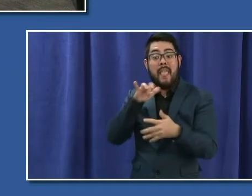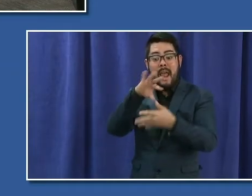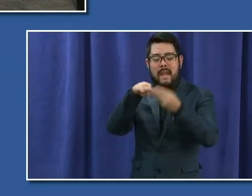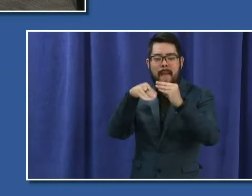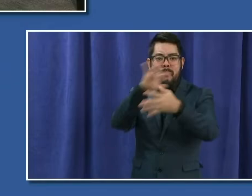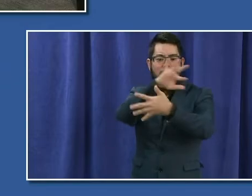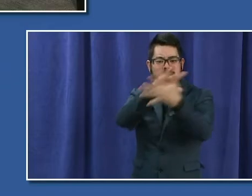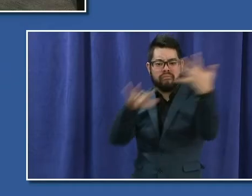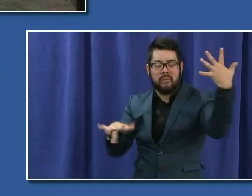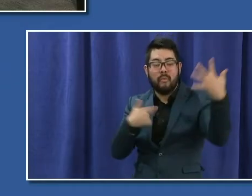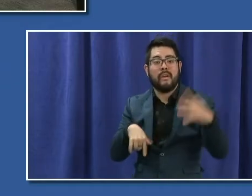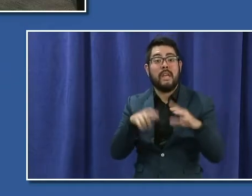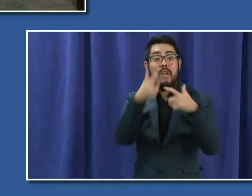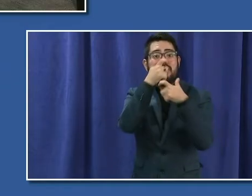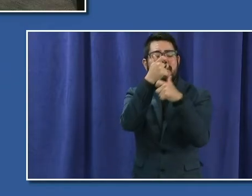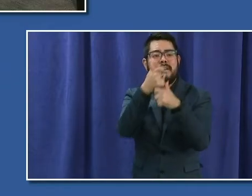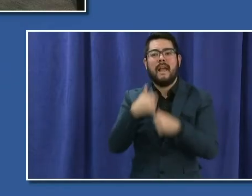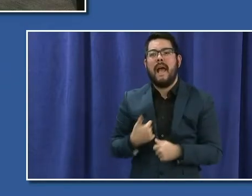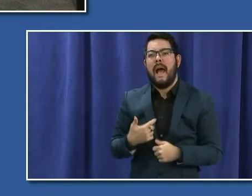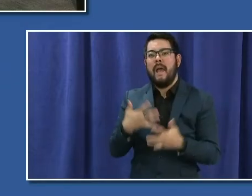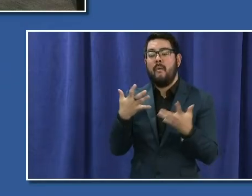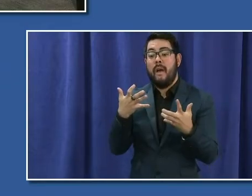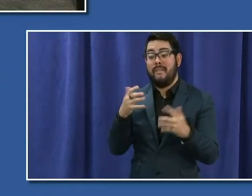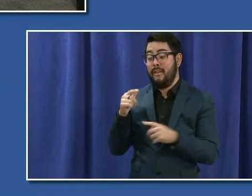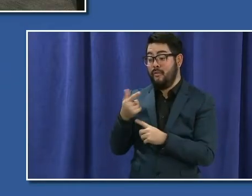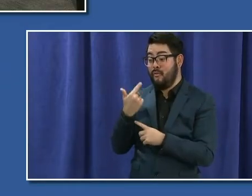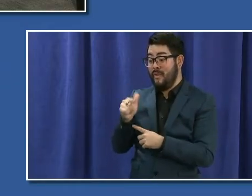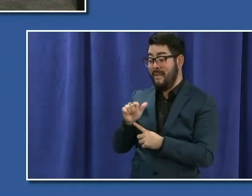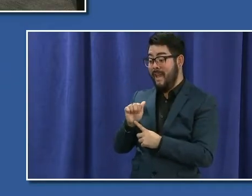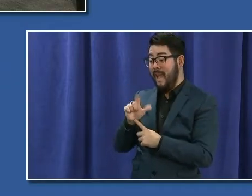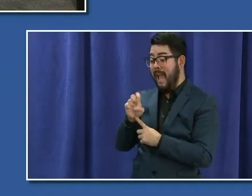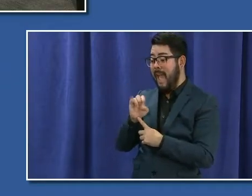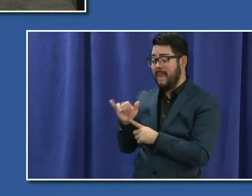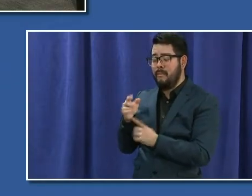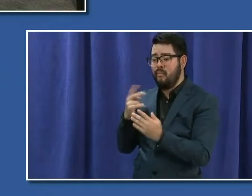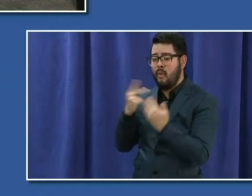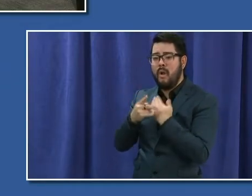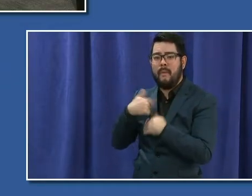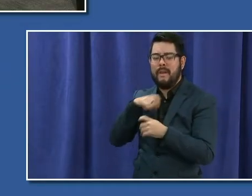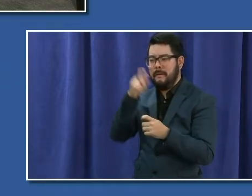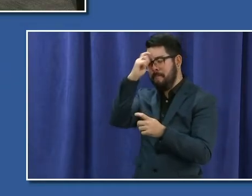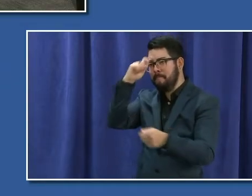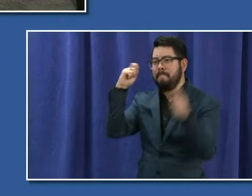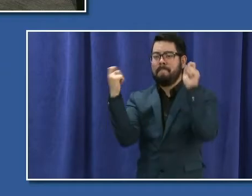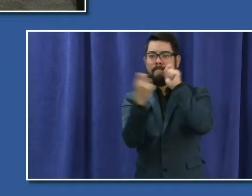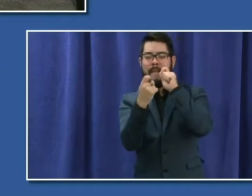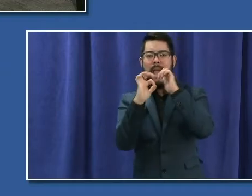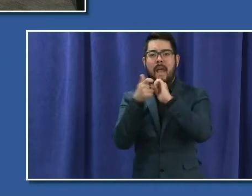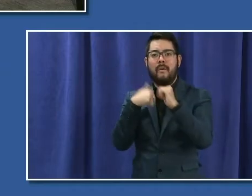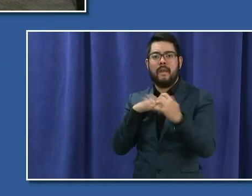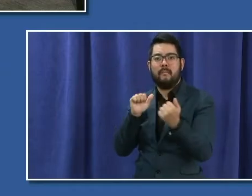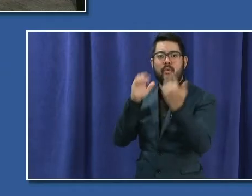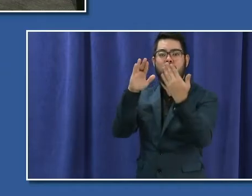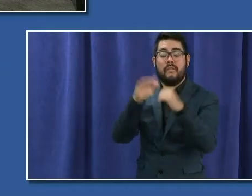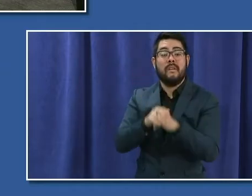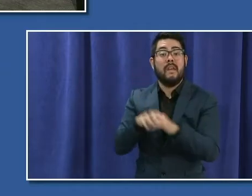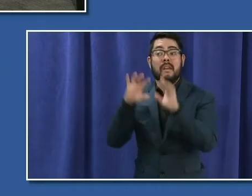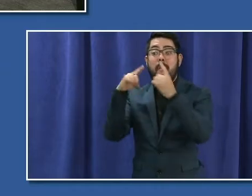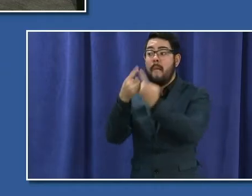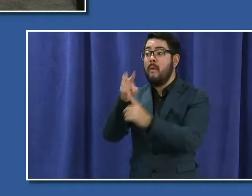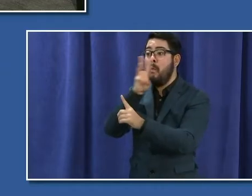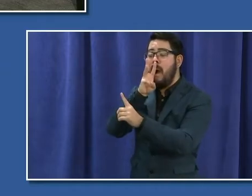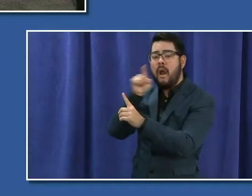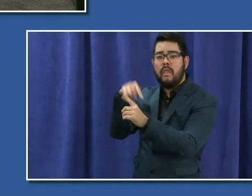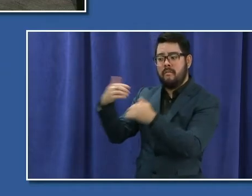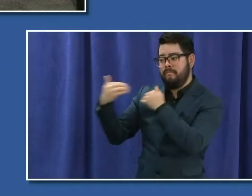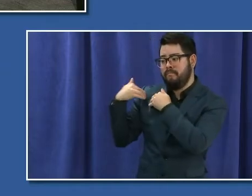to see us rethink our Green Alley program. We've learned so much about how to manage stormwater. The pilot project that the Department of Water is leading,